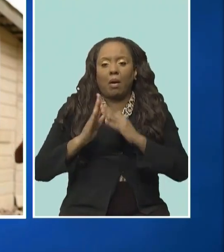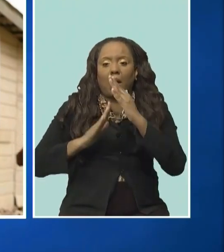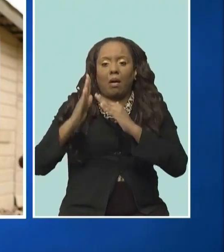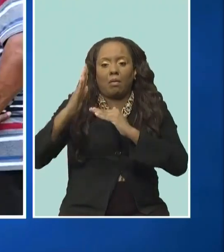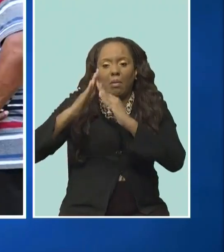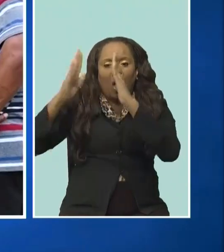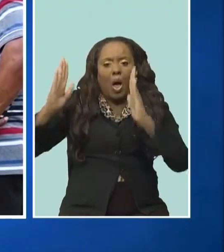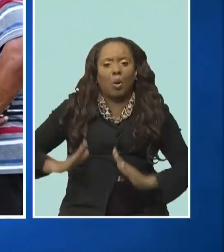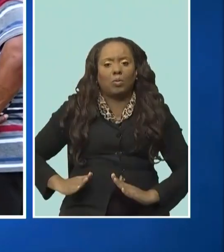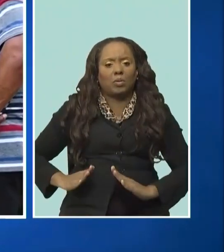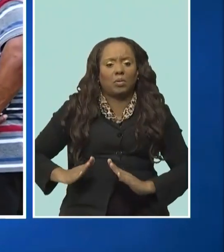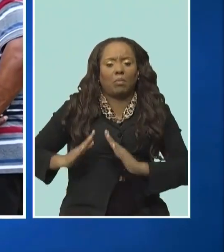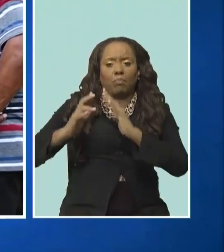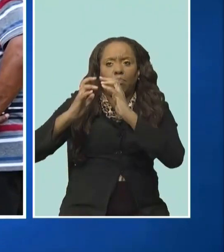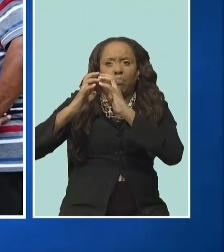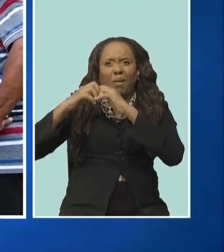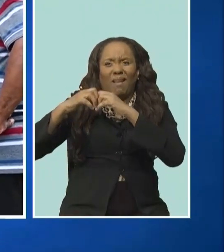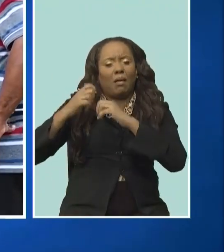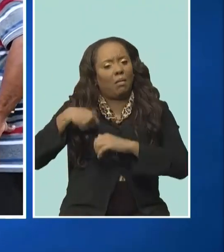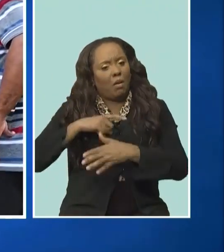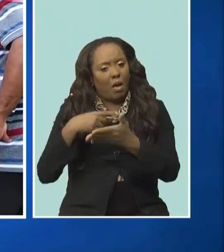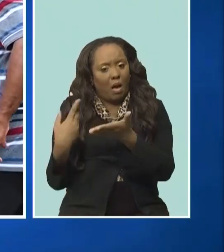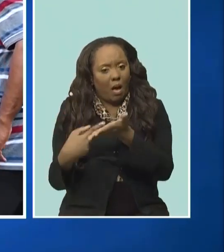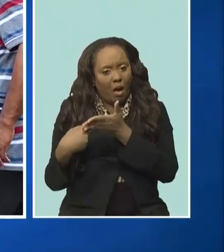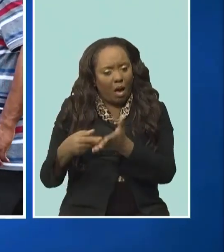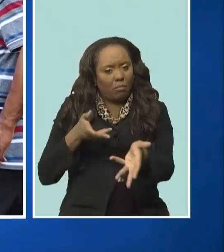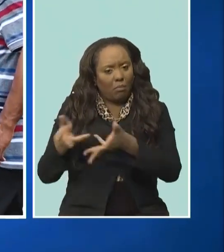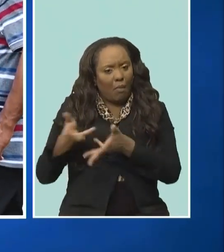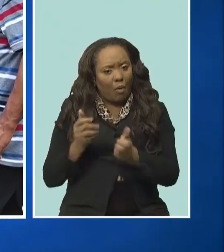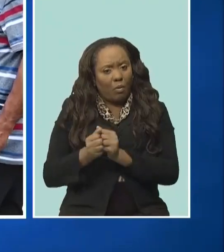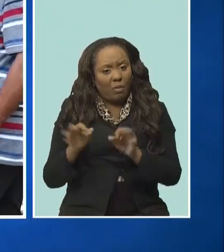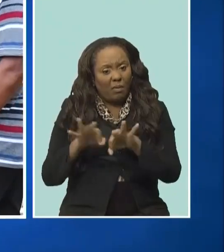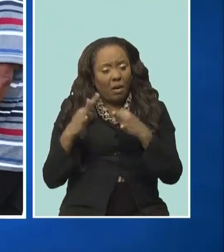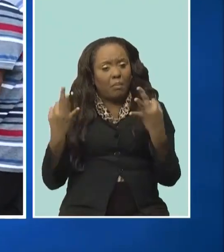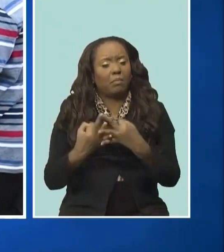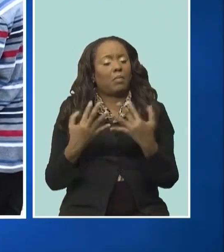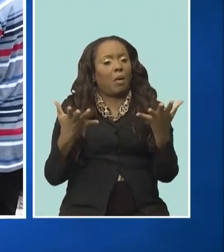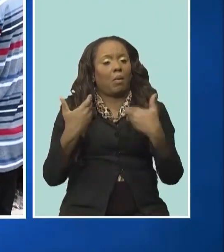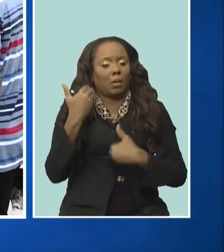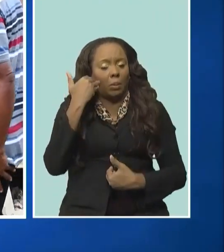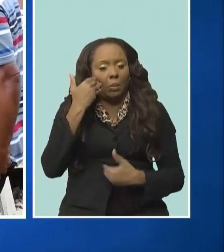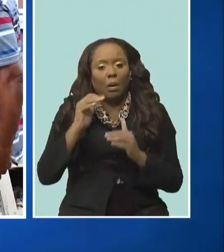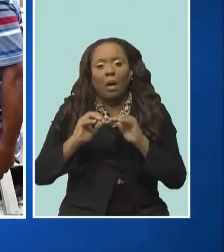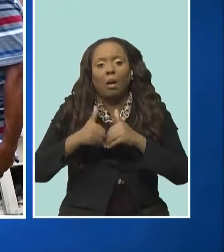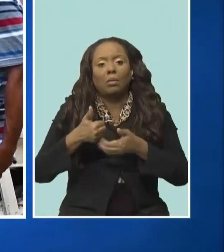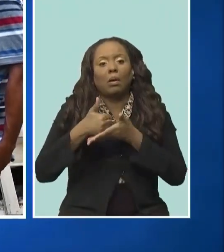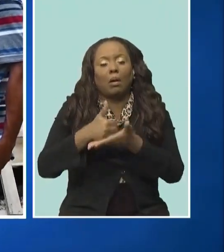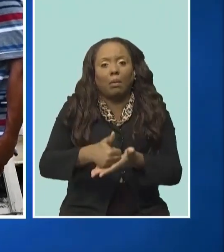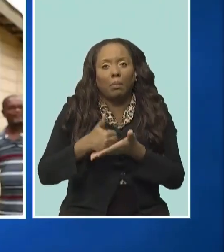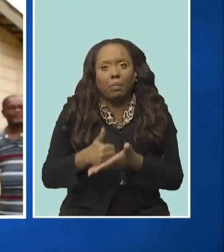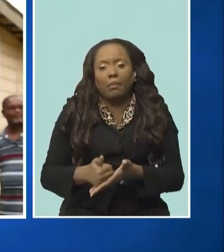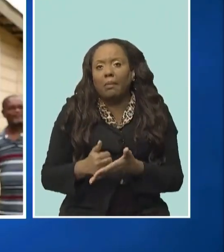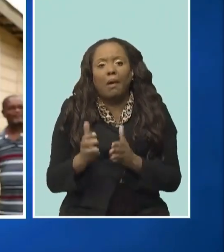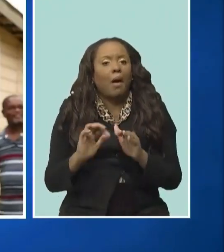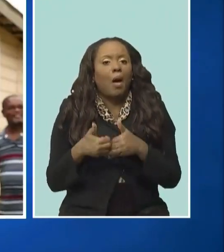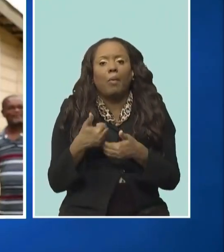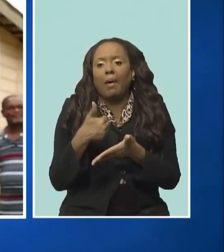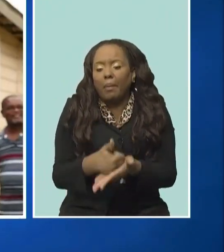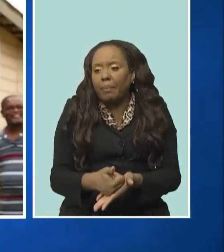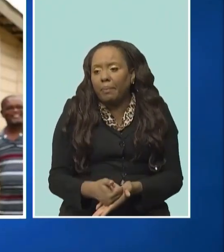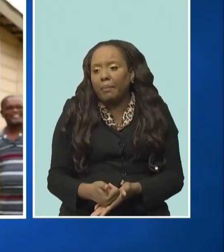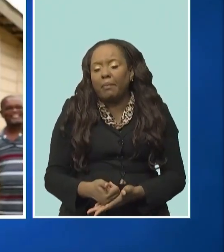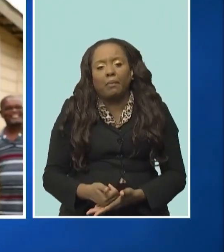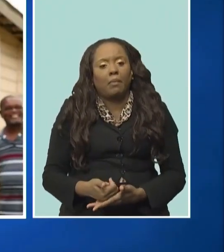those assessors are actually talking to the families to do an assessment so that we know how to place them, how to assist them in whatever ways. Accommodation will obviously